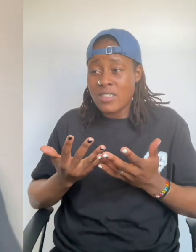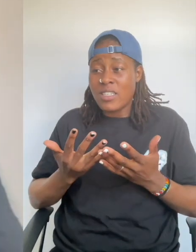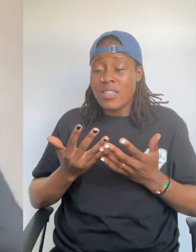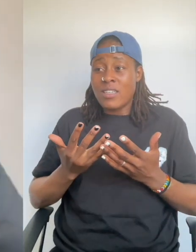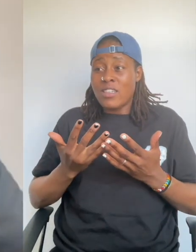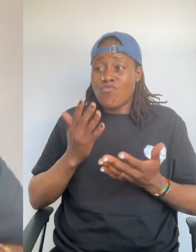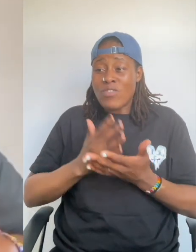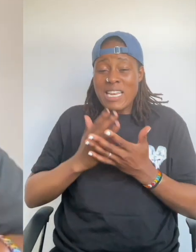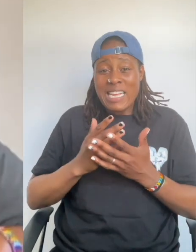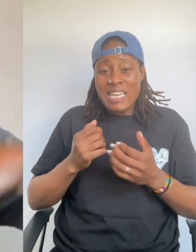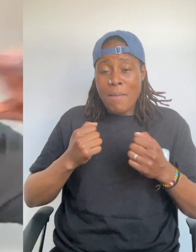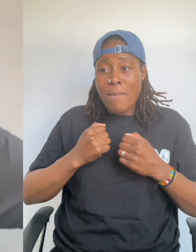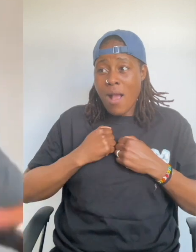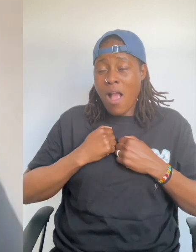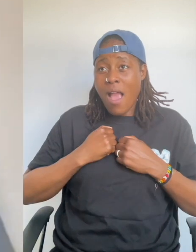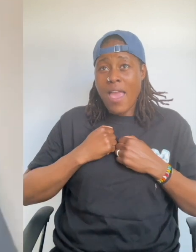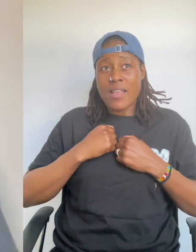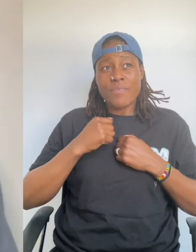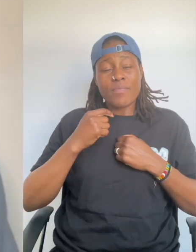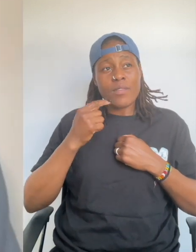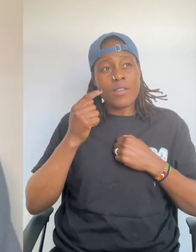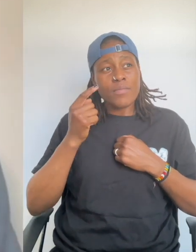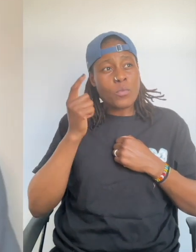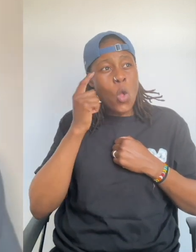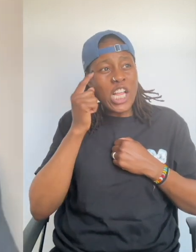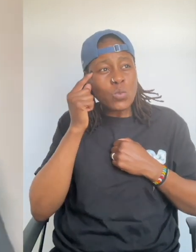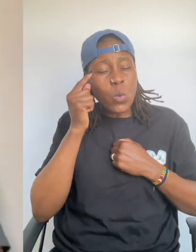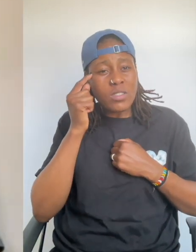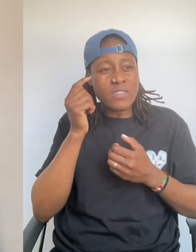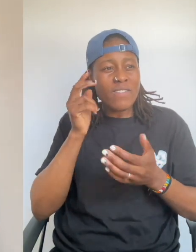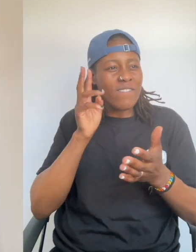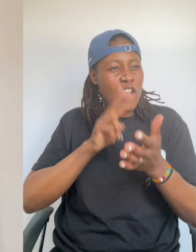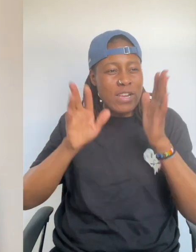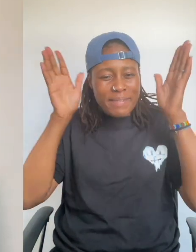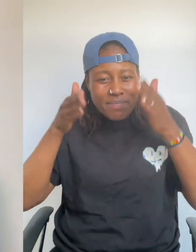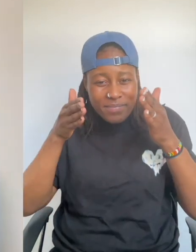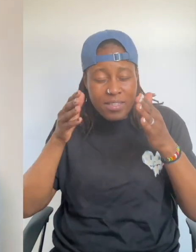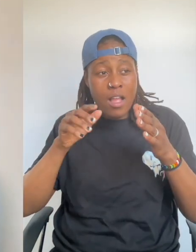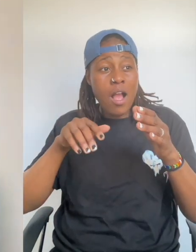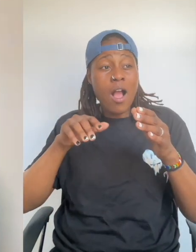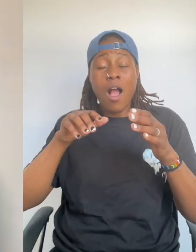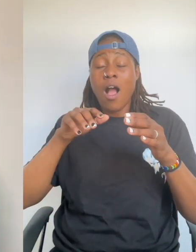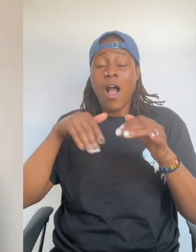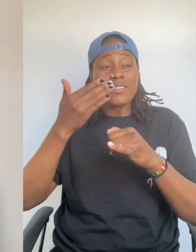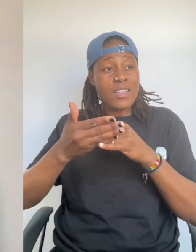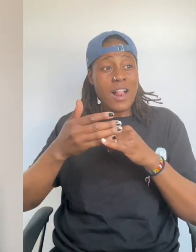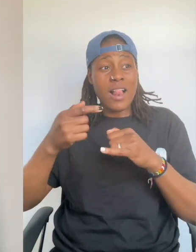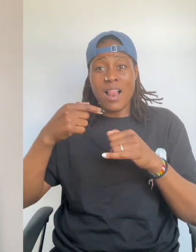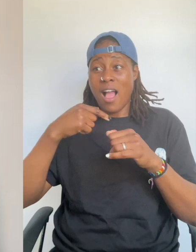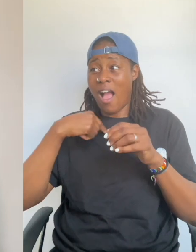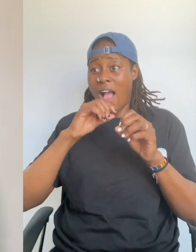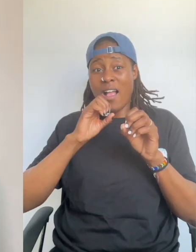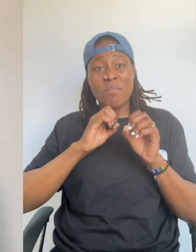what you don't know until you try and step out of that landscape. So, going to uni just showed me that there's more to